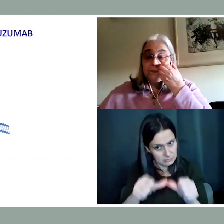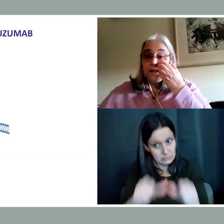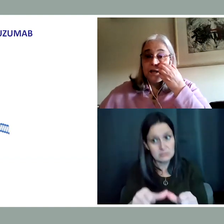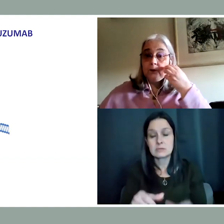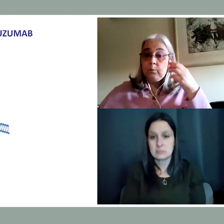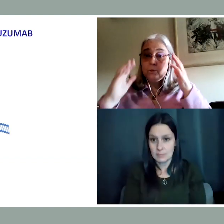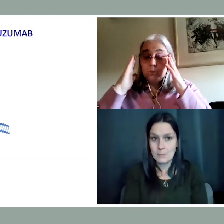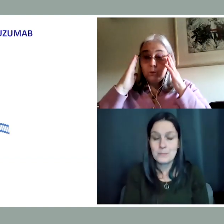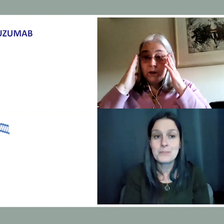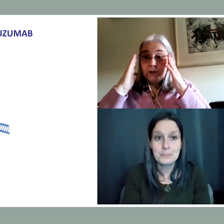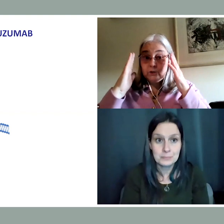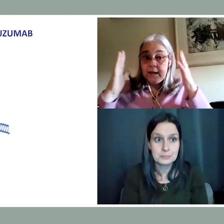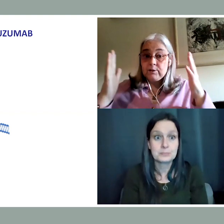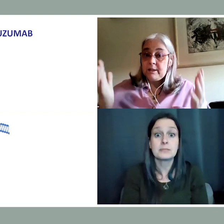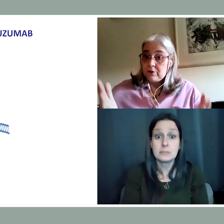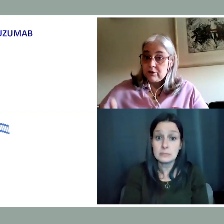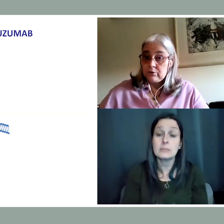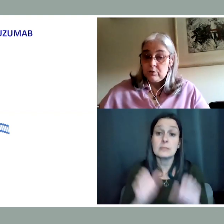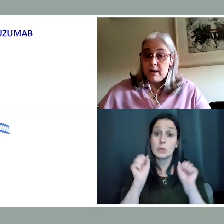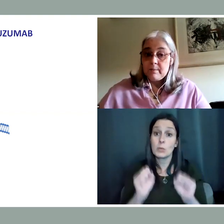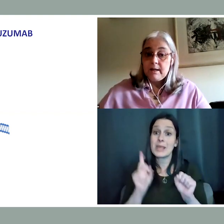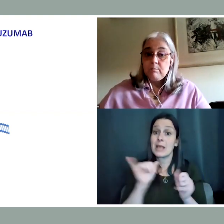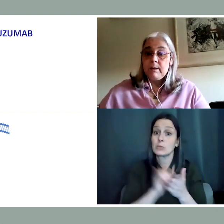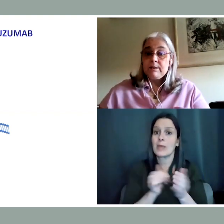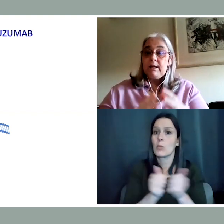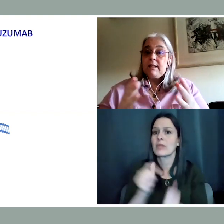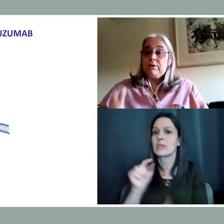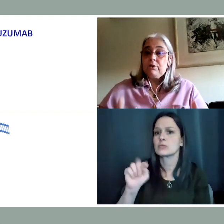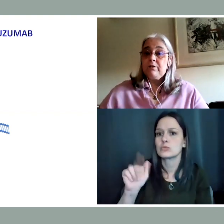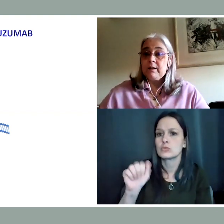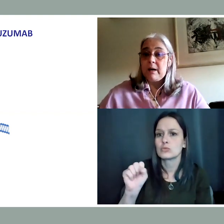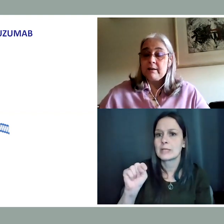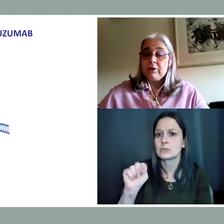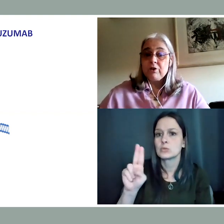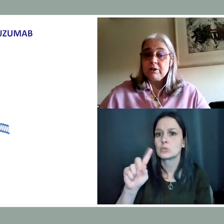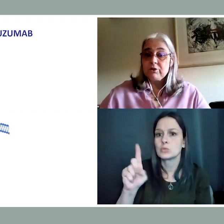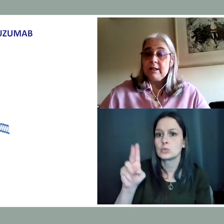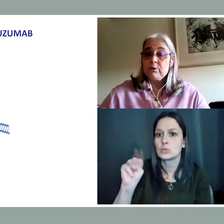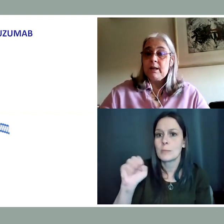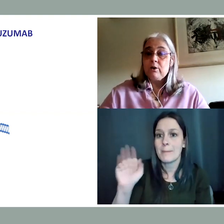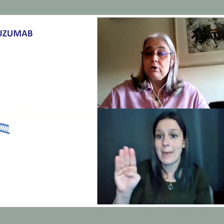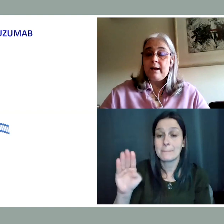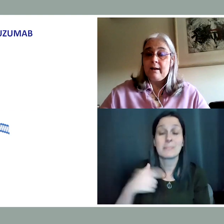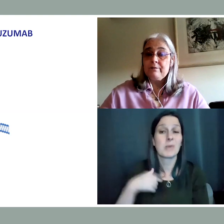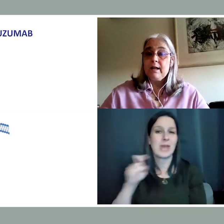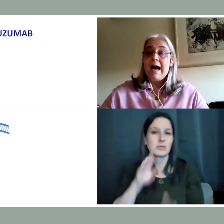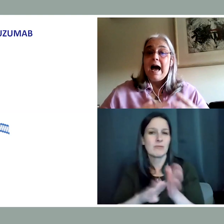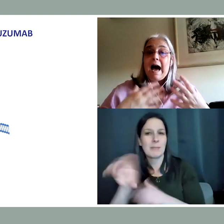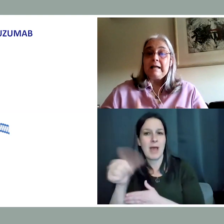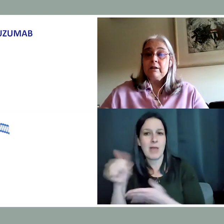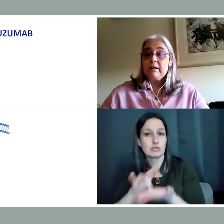So we can do that with Trastuzumab, but we needed to develop other drugs so that we could